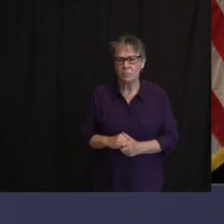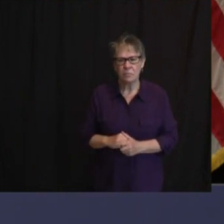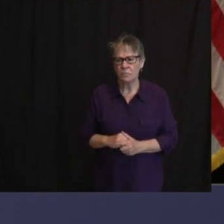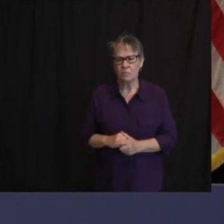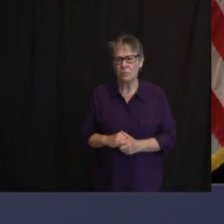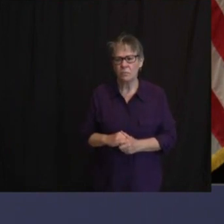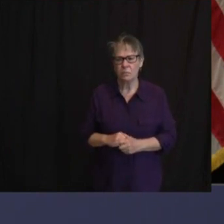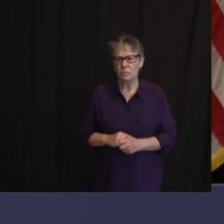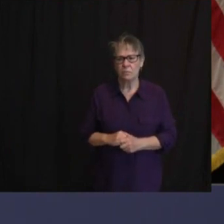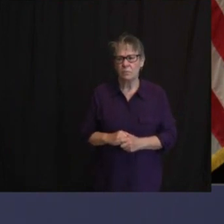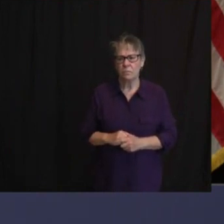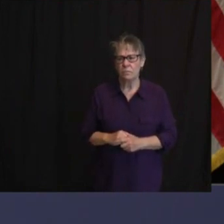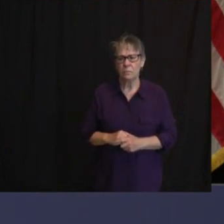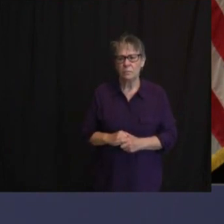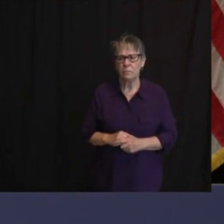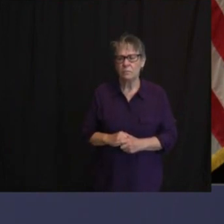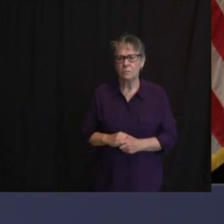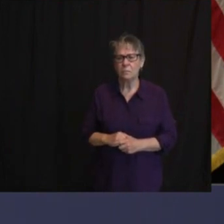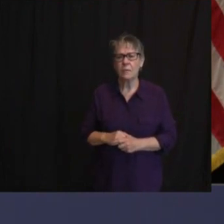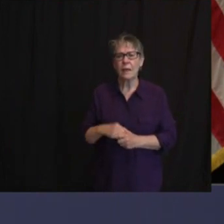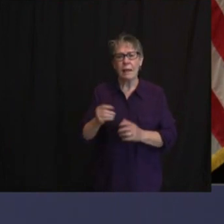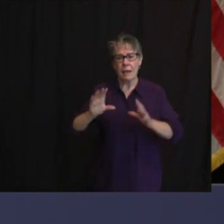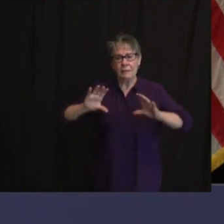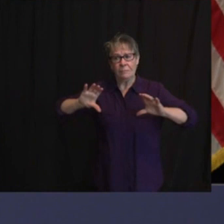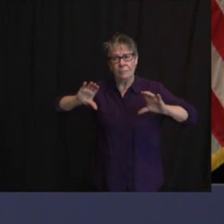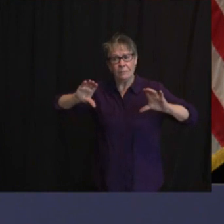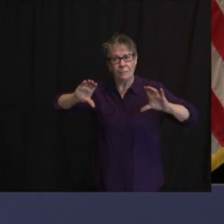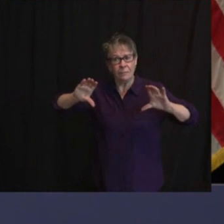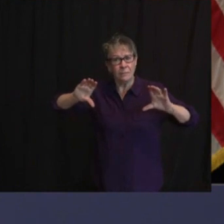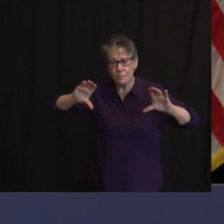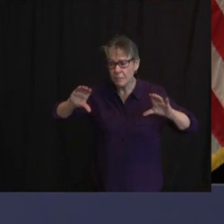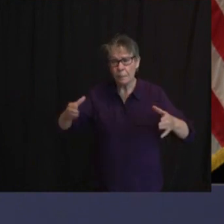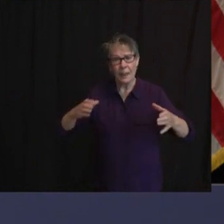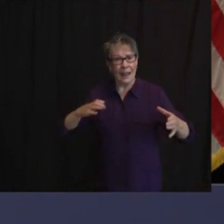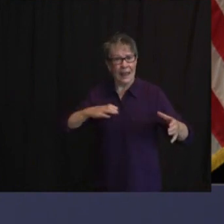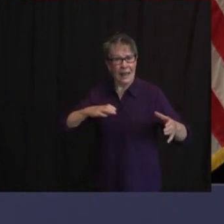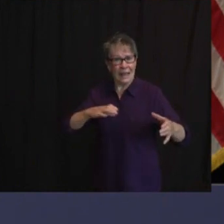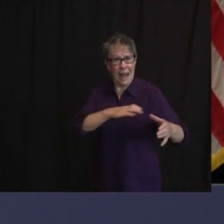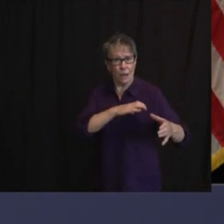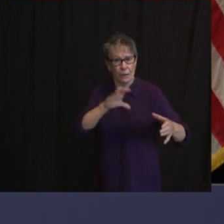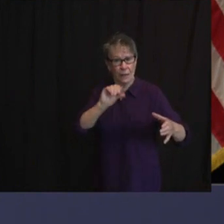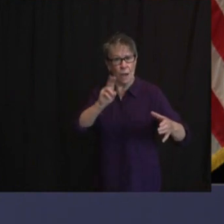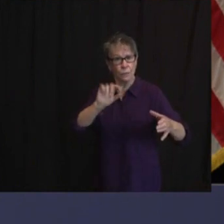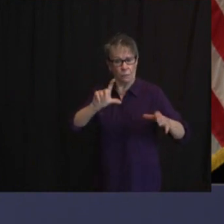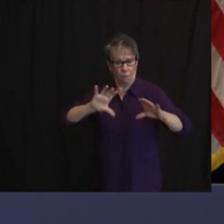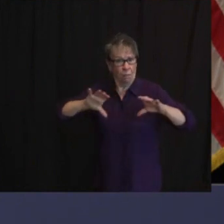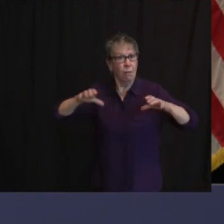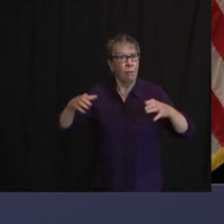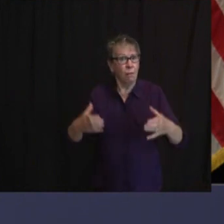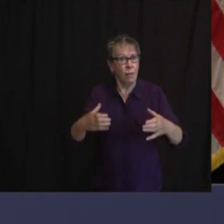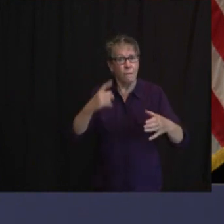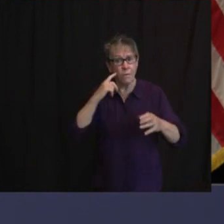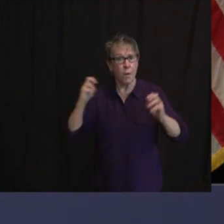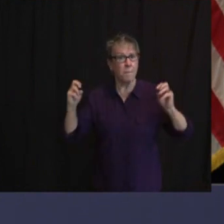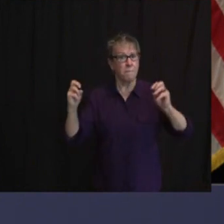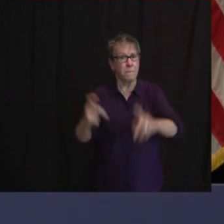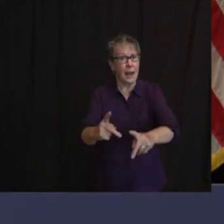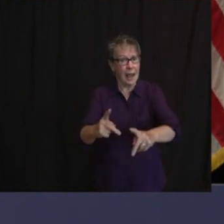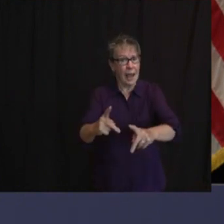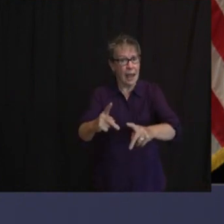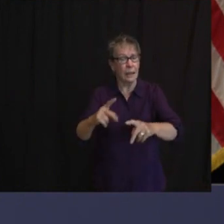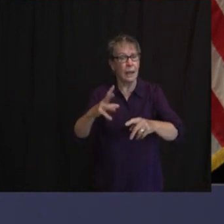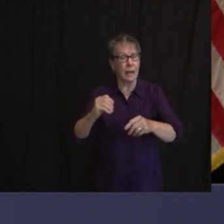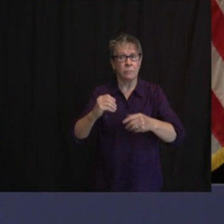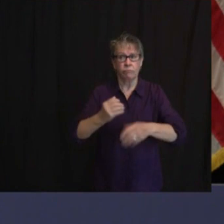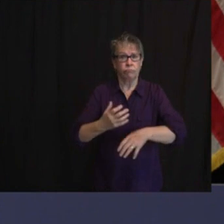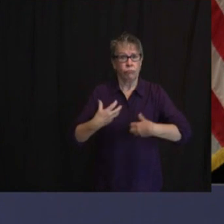New Jersey and around the country. We've got at least 3 CEOs of big companies in New Jersey, current or former. Charlie Lowry of